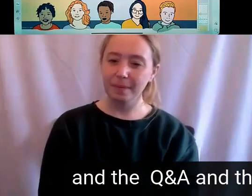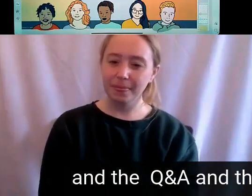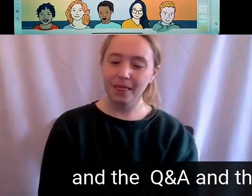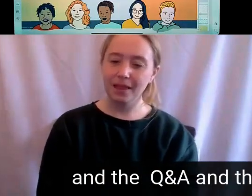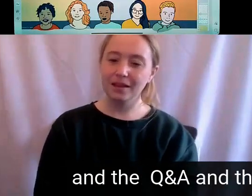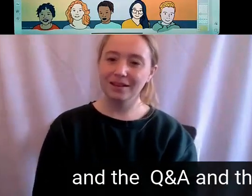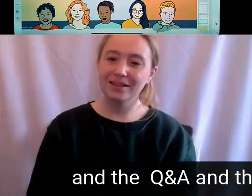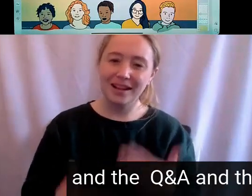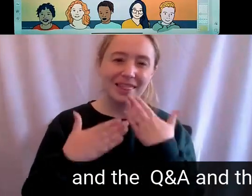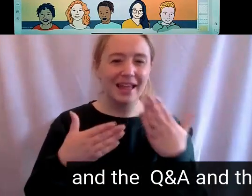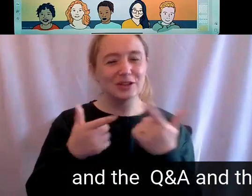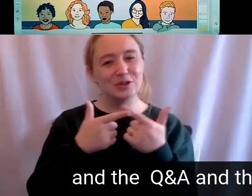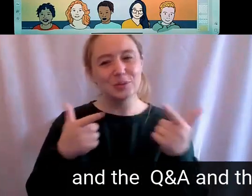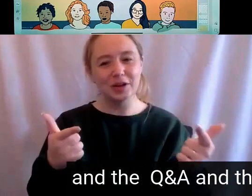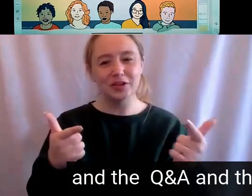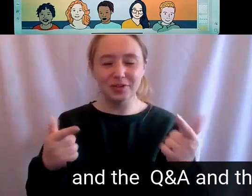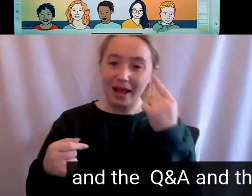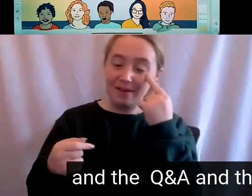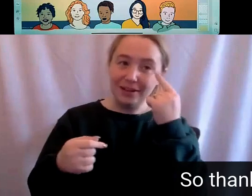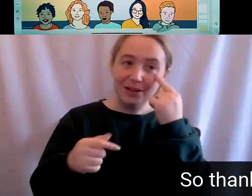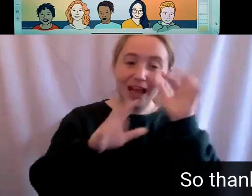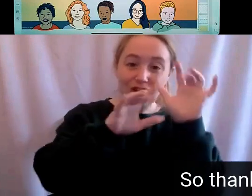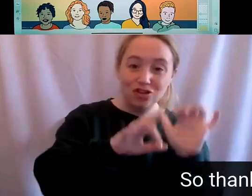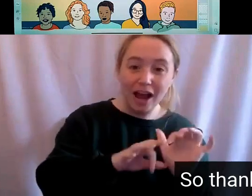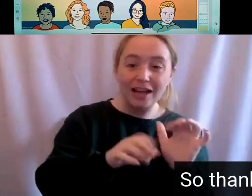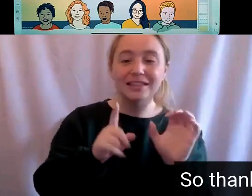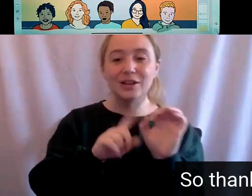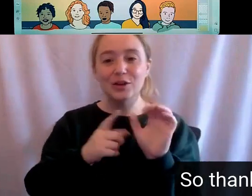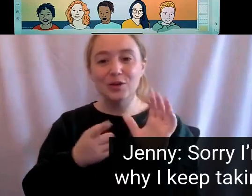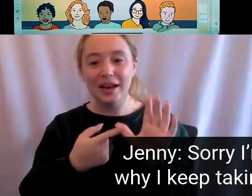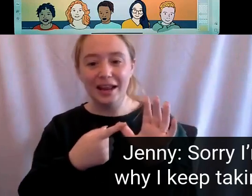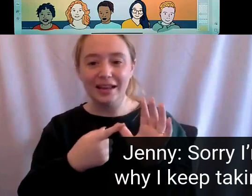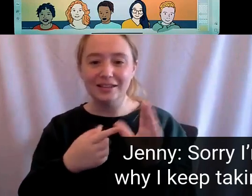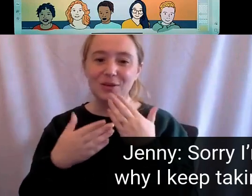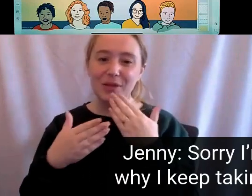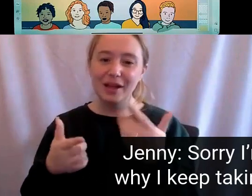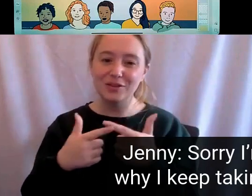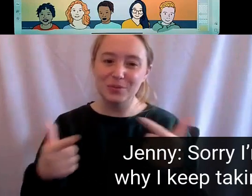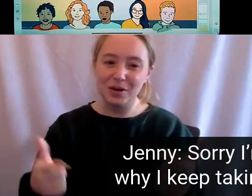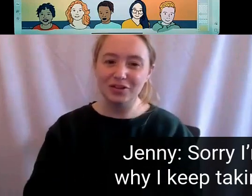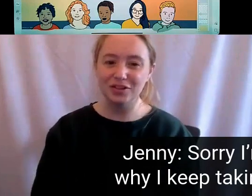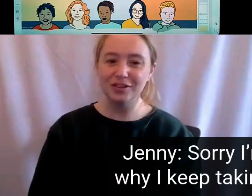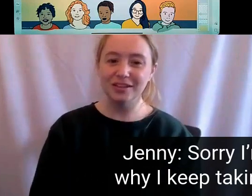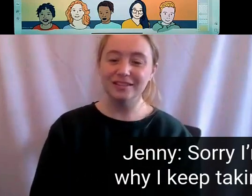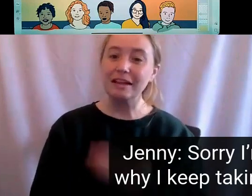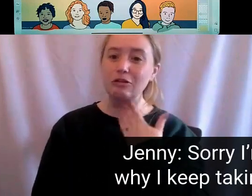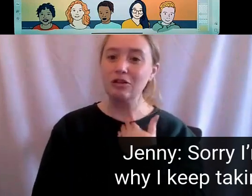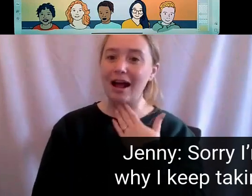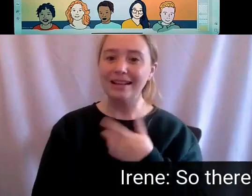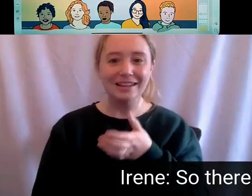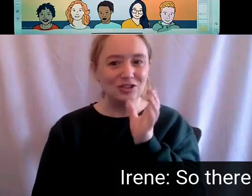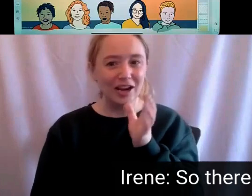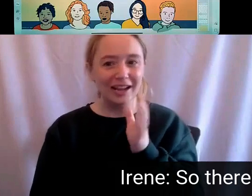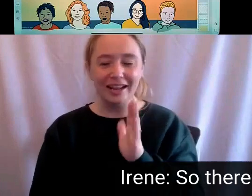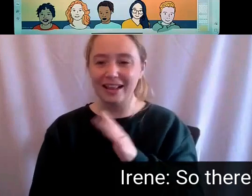and the Q&A and comments coming in. So thanks so much. Sorry, I'm quite dry. That's why I keep taking a sip, guys.